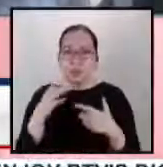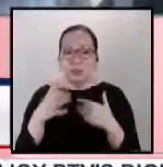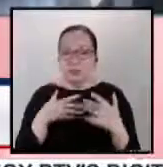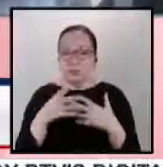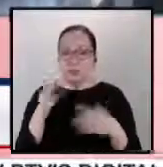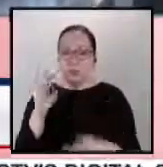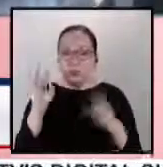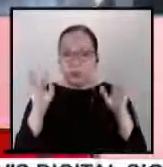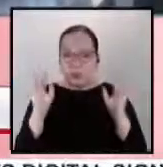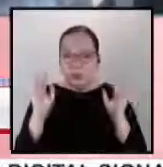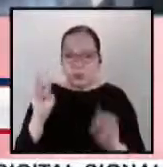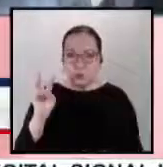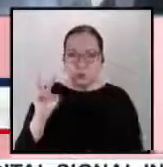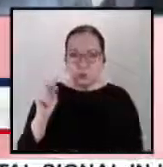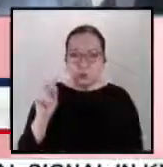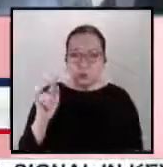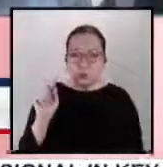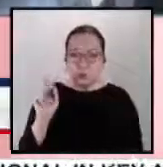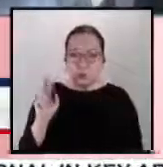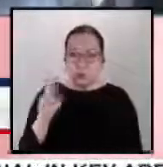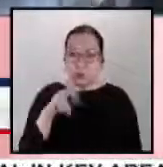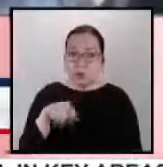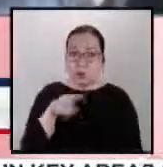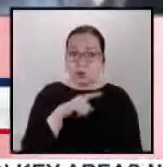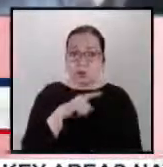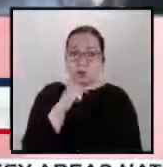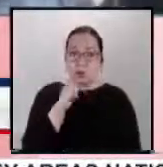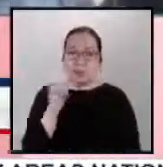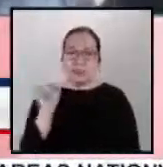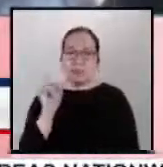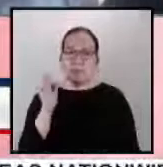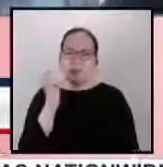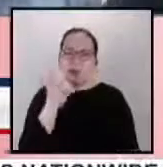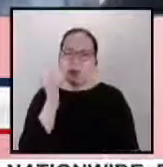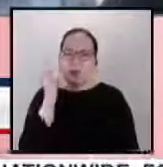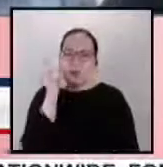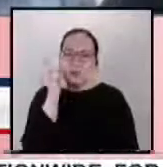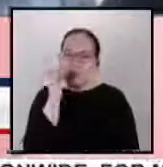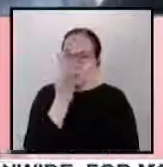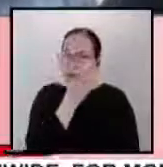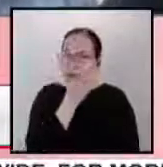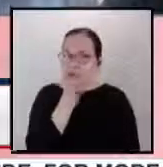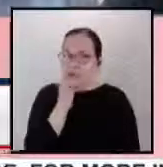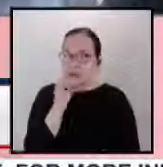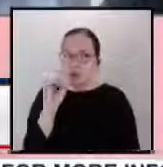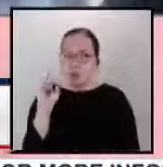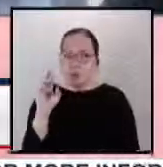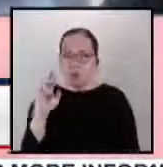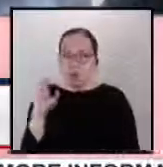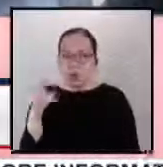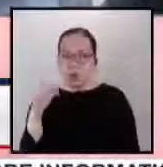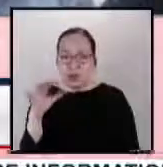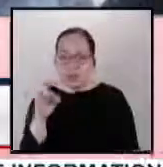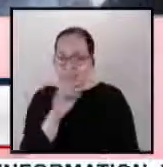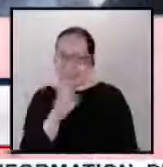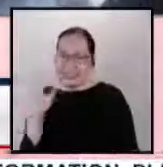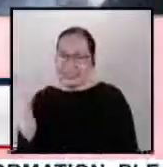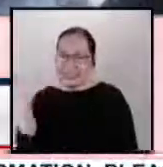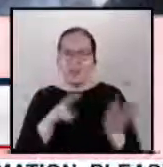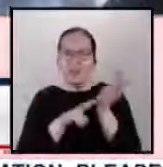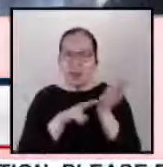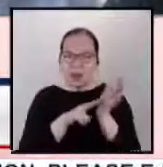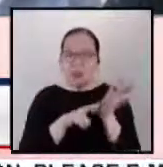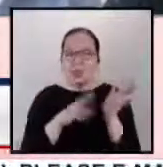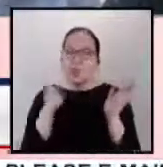still be like it's still orchid flower, which is mauve again, and then the blue becomes the Atlantic